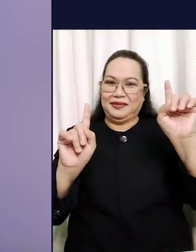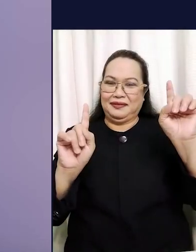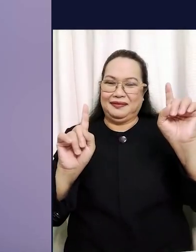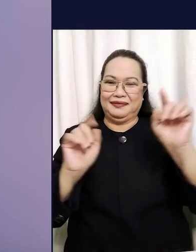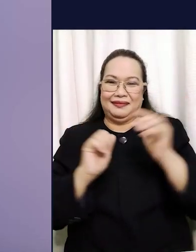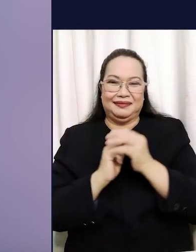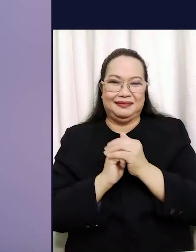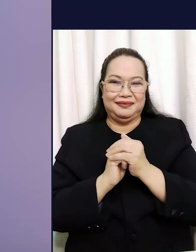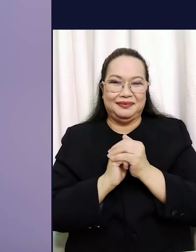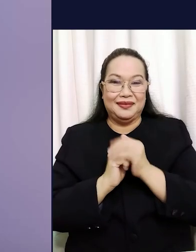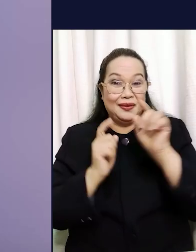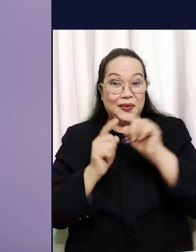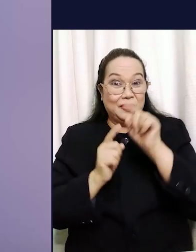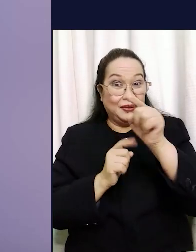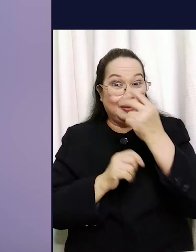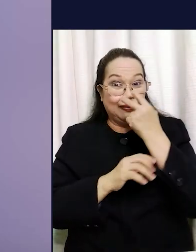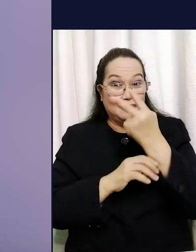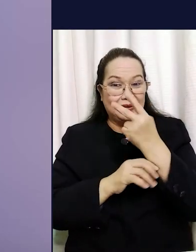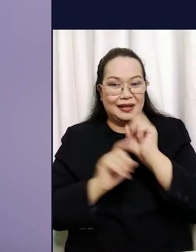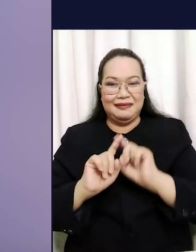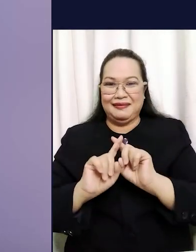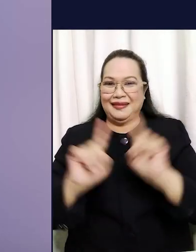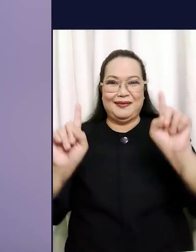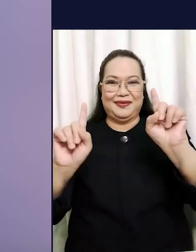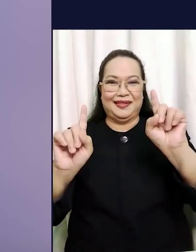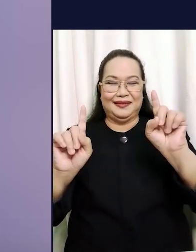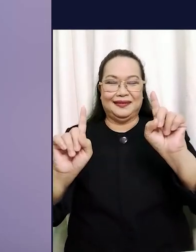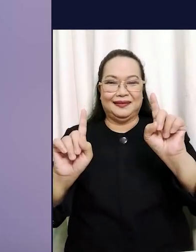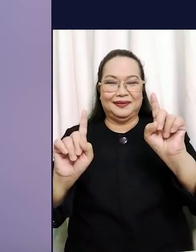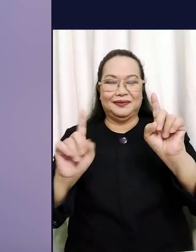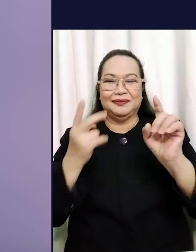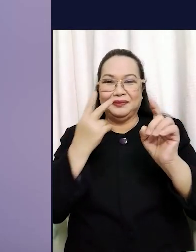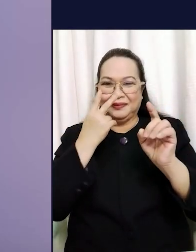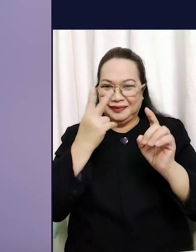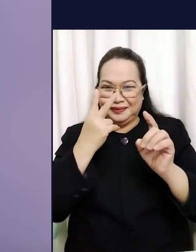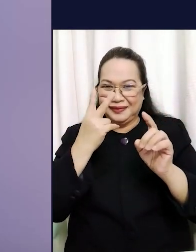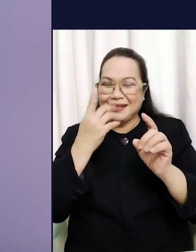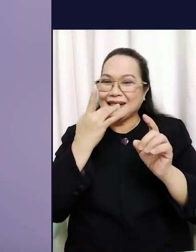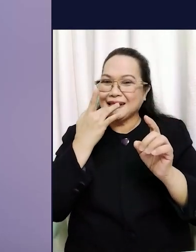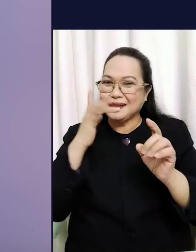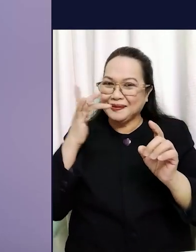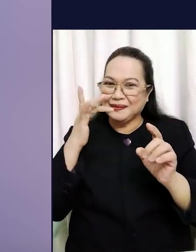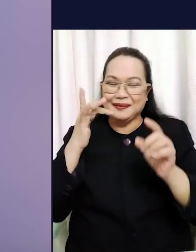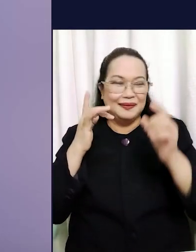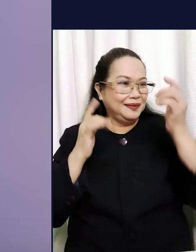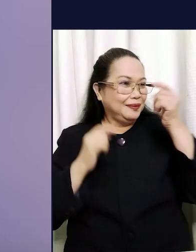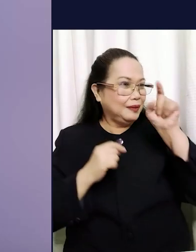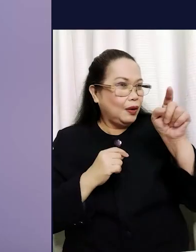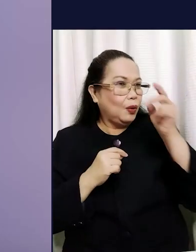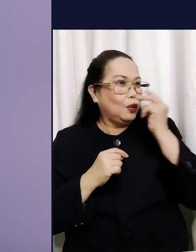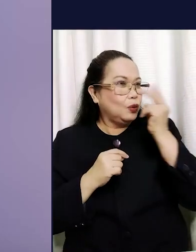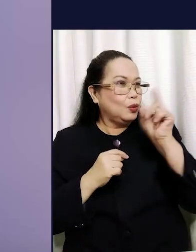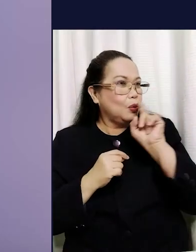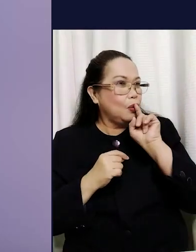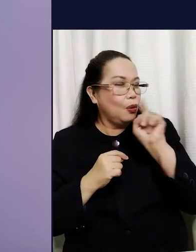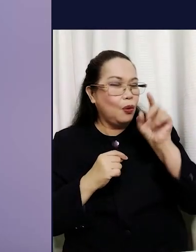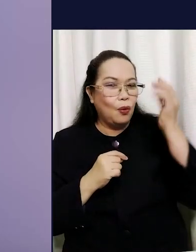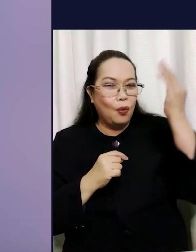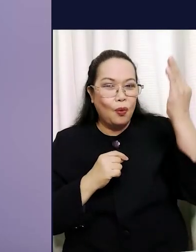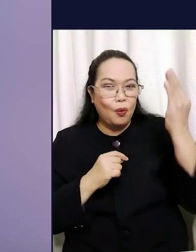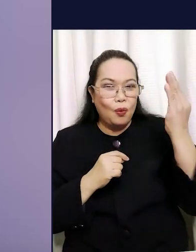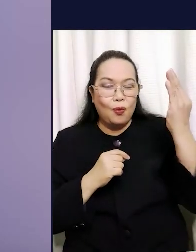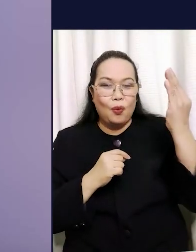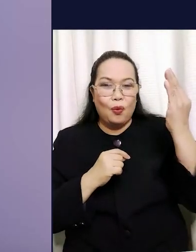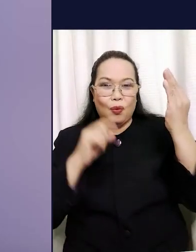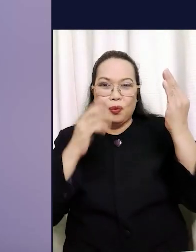mirror is not the same as looking into the actual face of